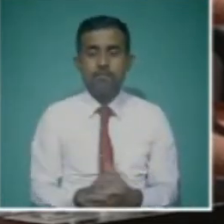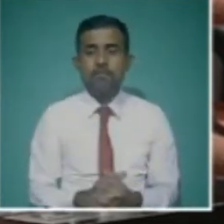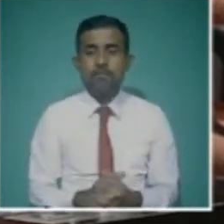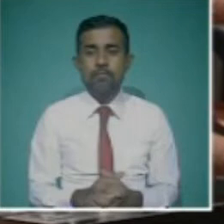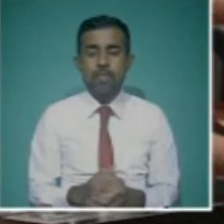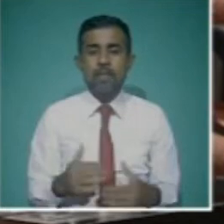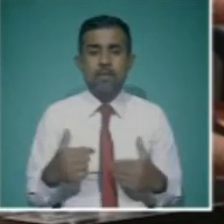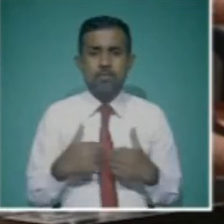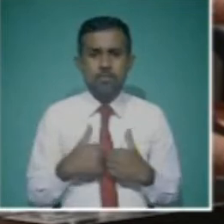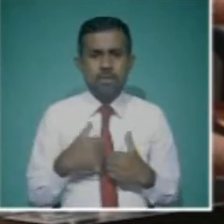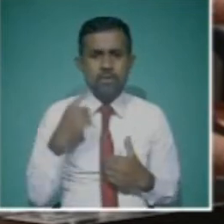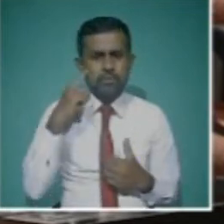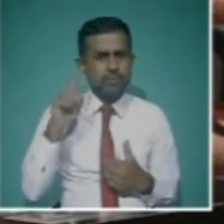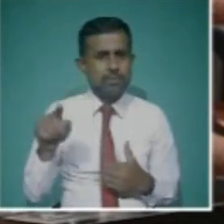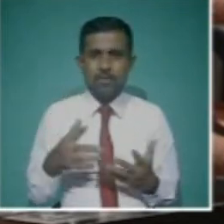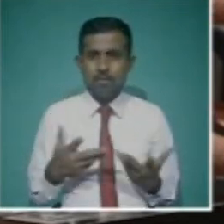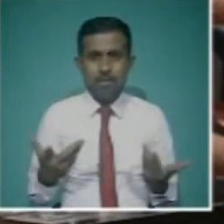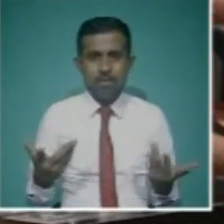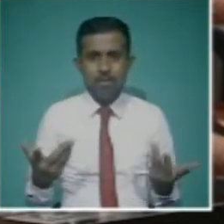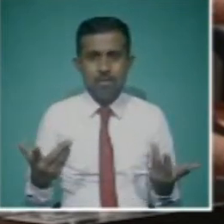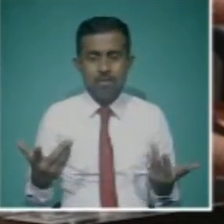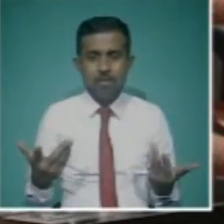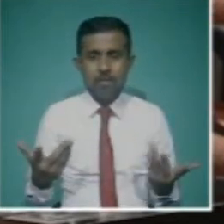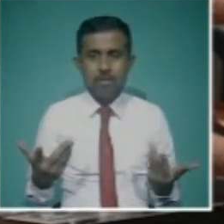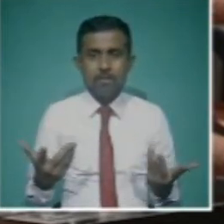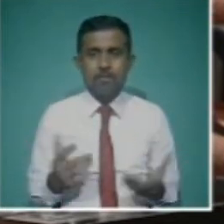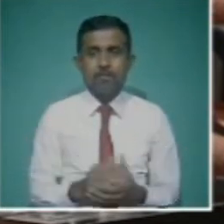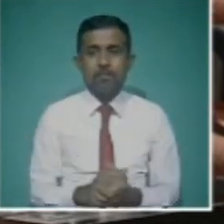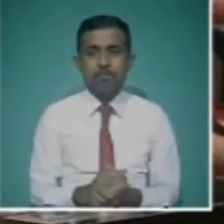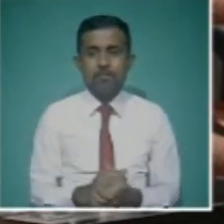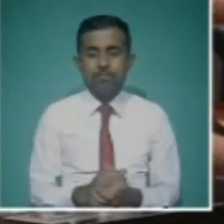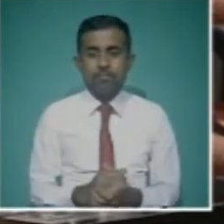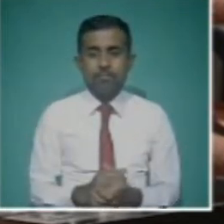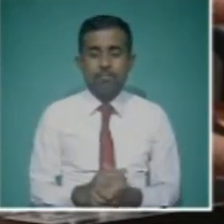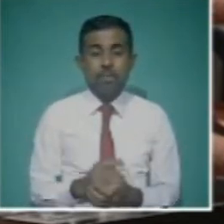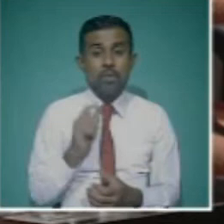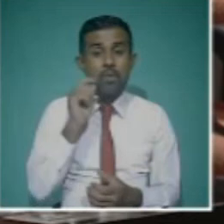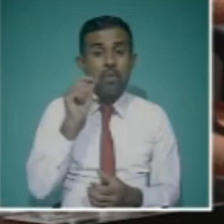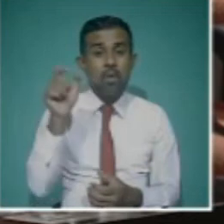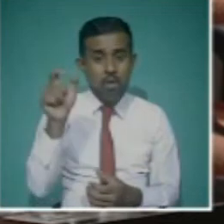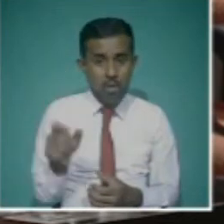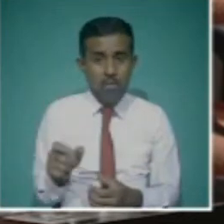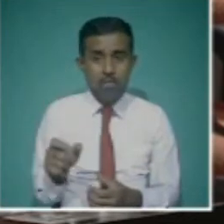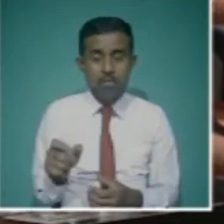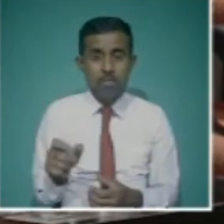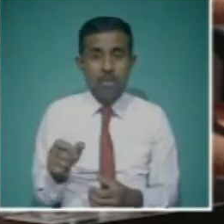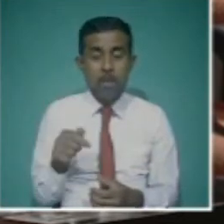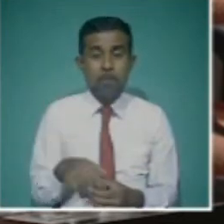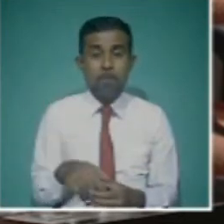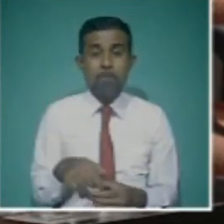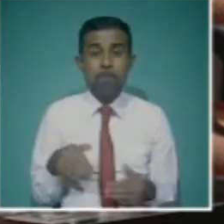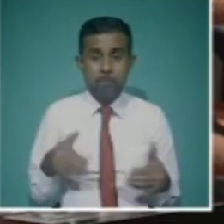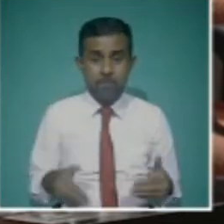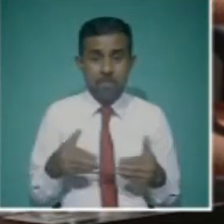Presiding Member, as I say, he's probably the most experienced person to be in power to handle the present economic crisis. He's